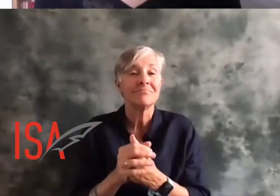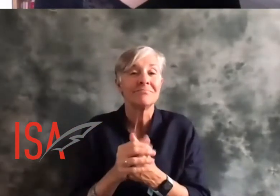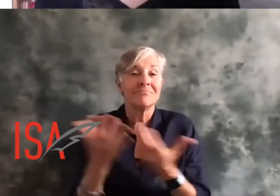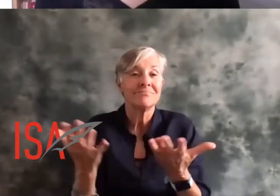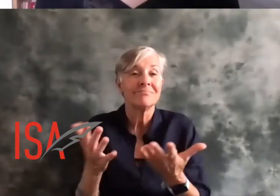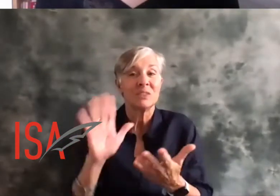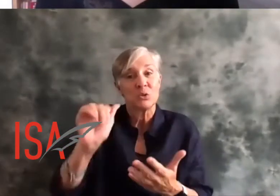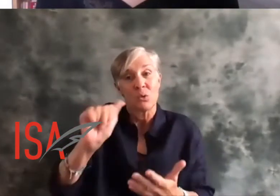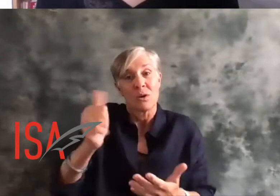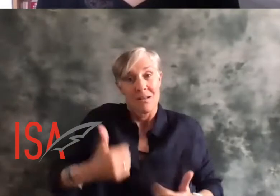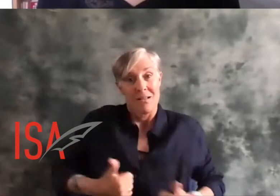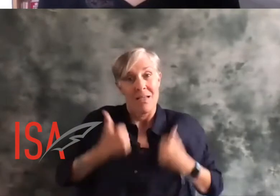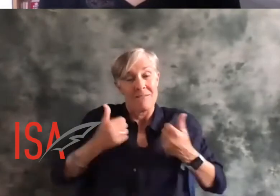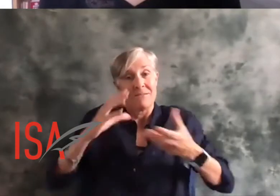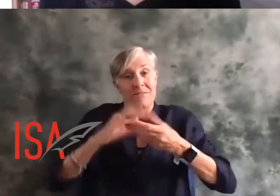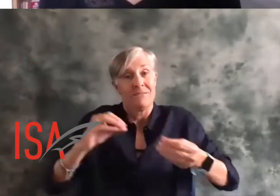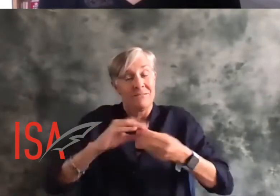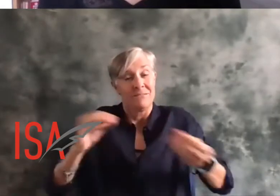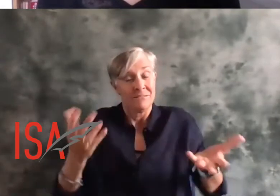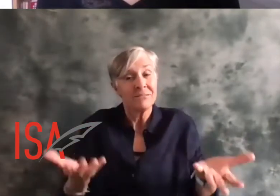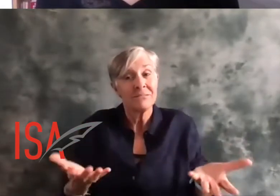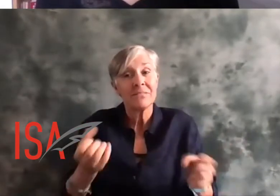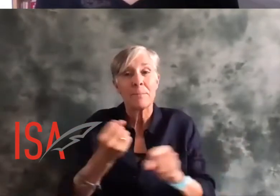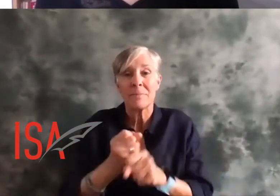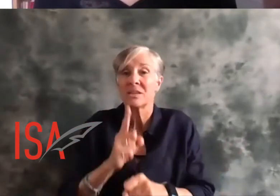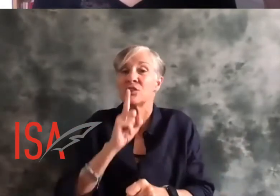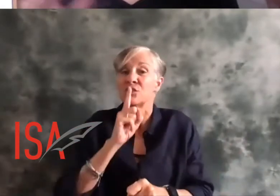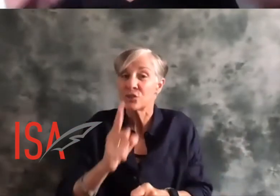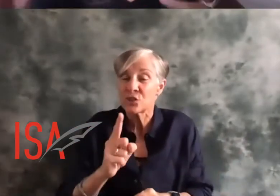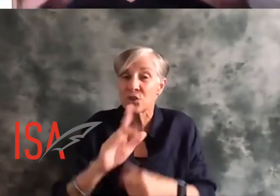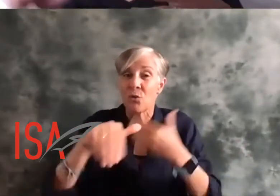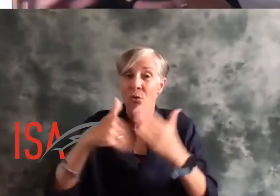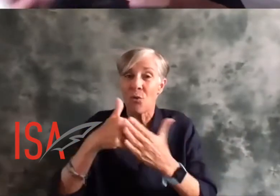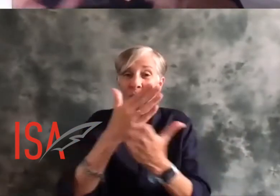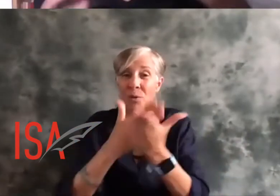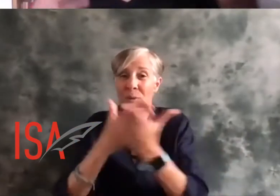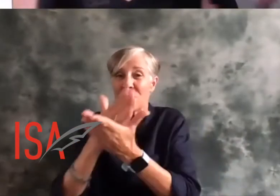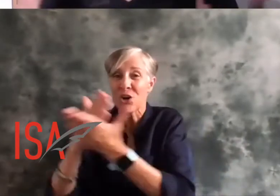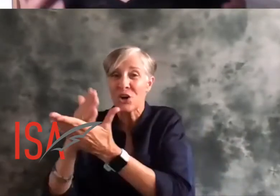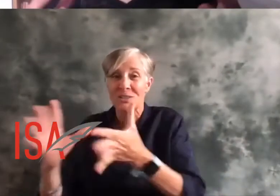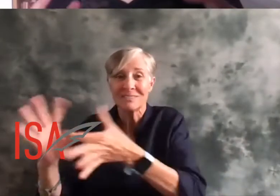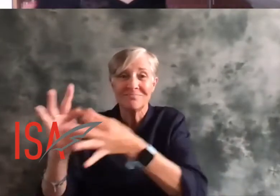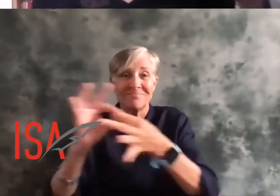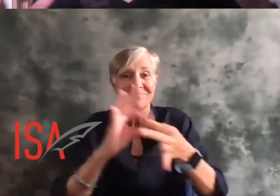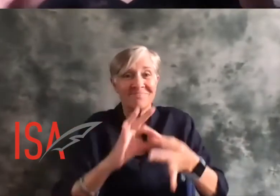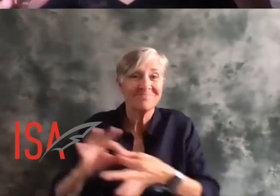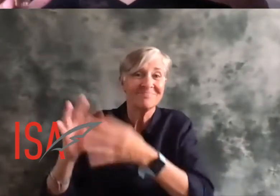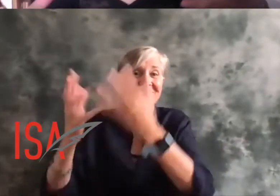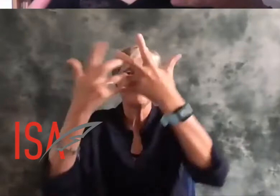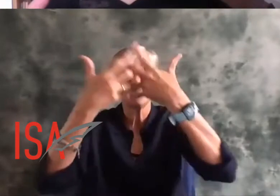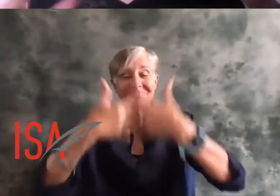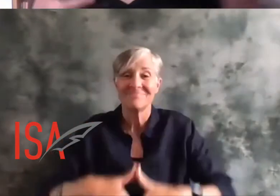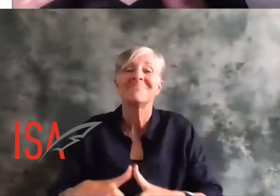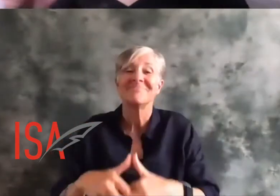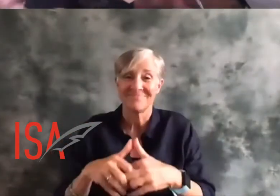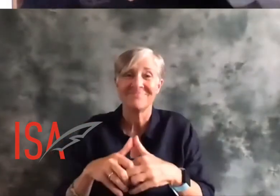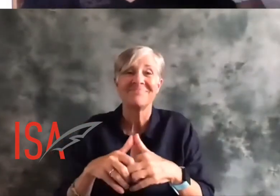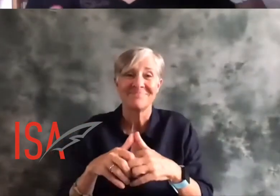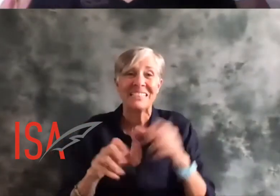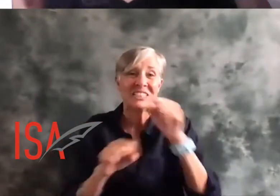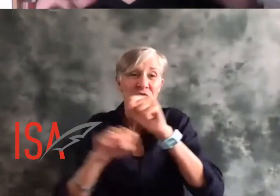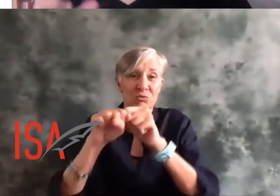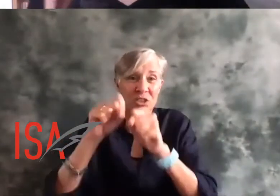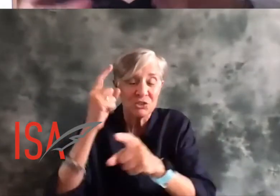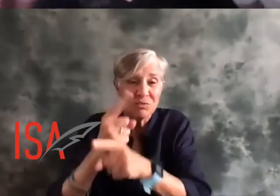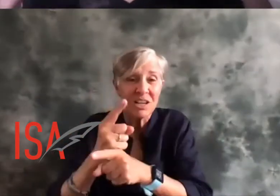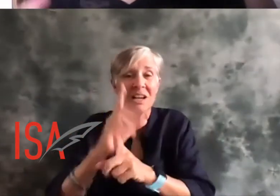writing, you want to make sure that all the parts come together as they should, and the structure is right